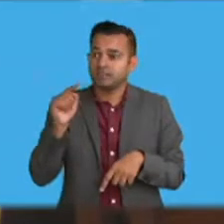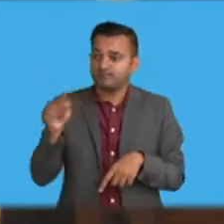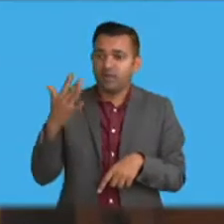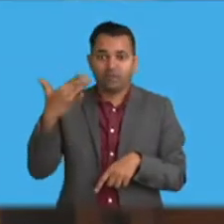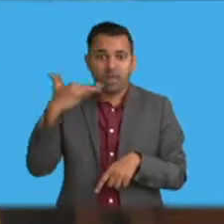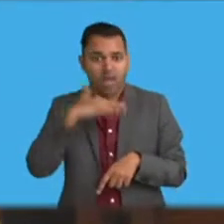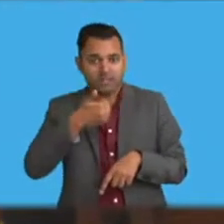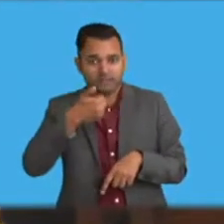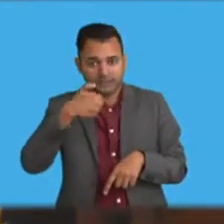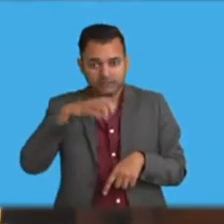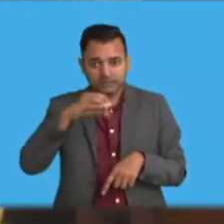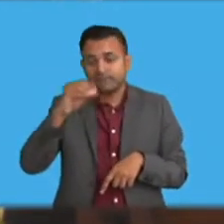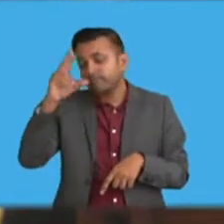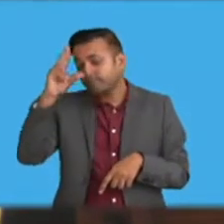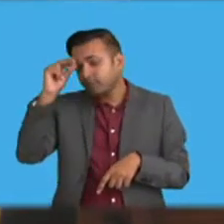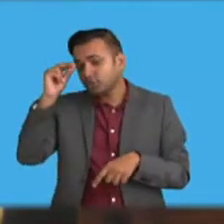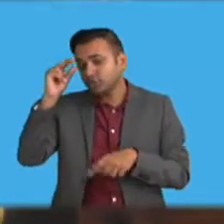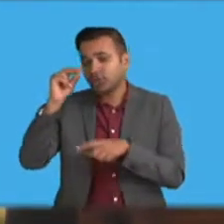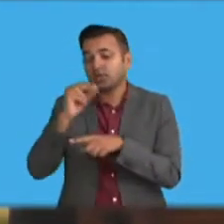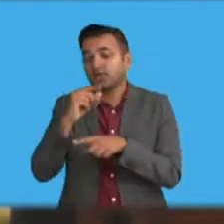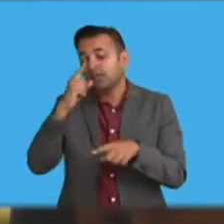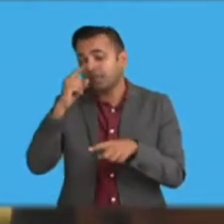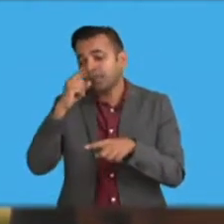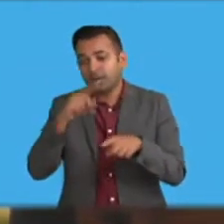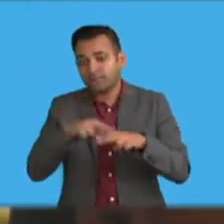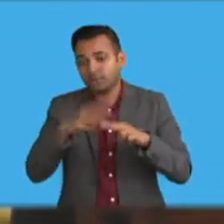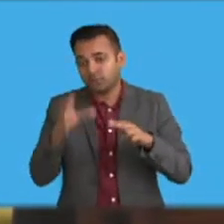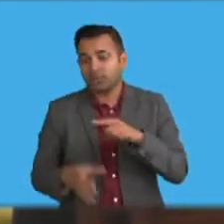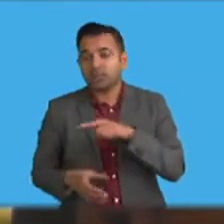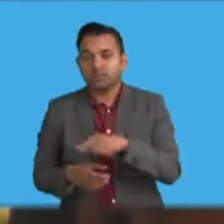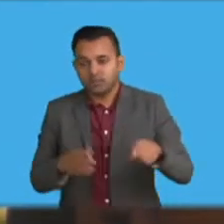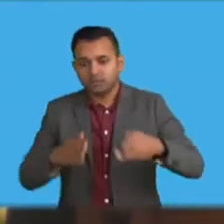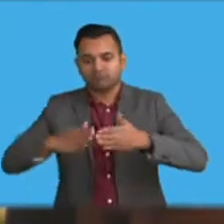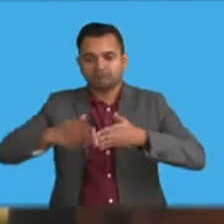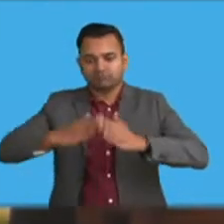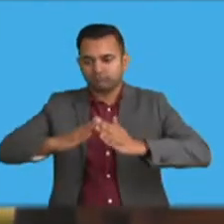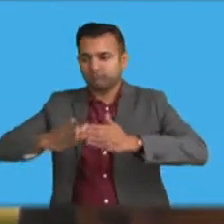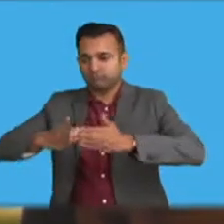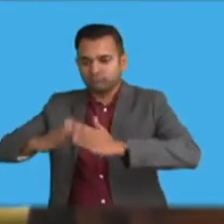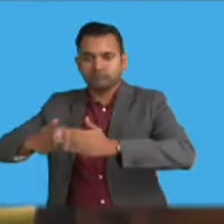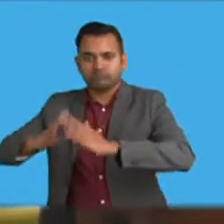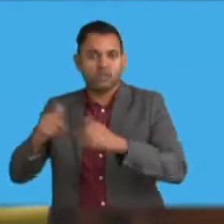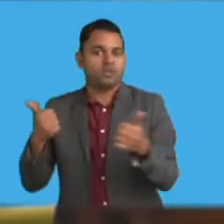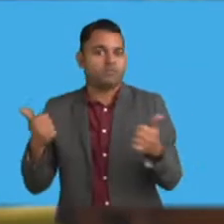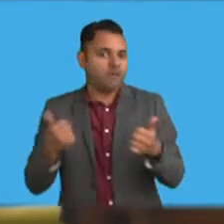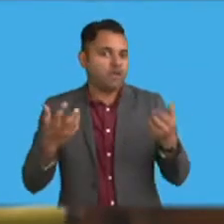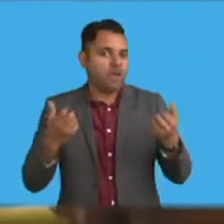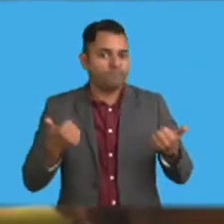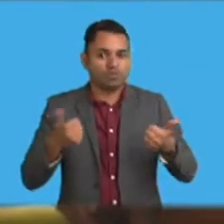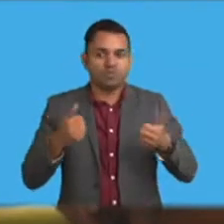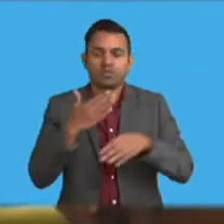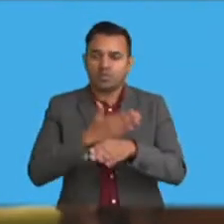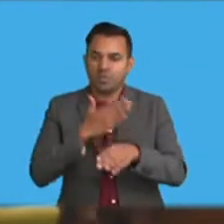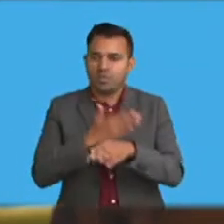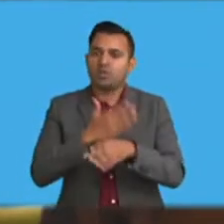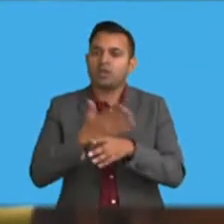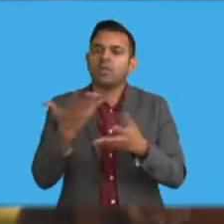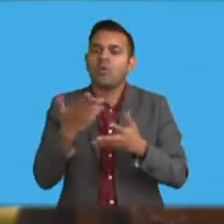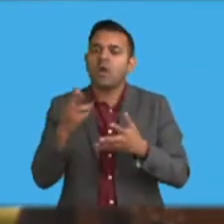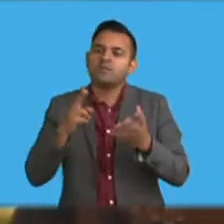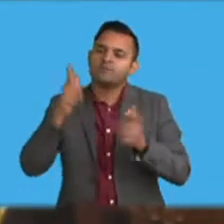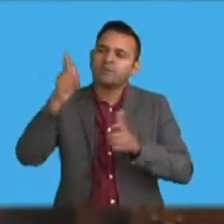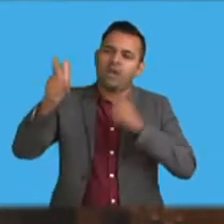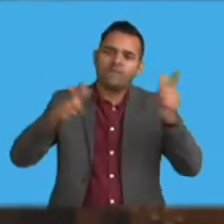560 Fijians and created 213 jobs for the rural population, Madam Speaker. Madam Speaker, the Ministry has recently